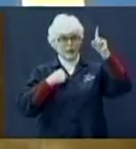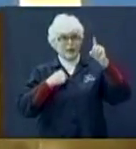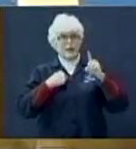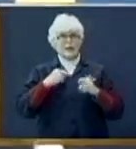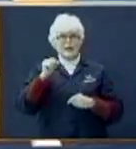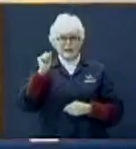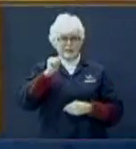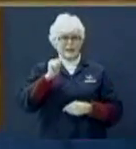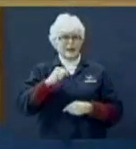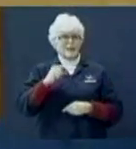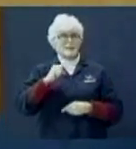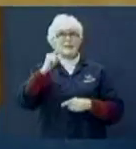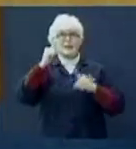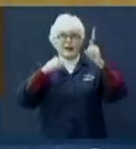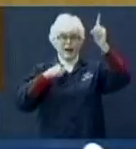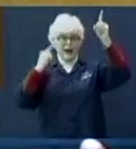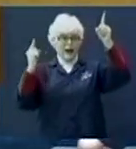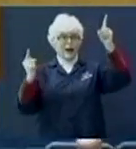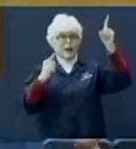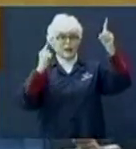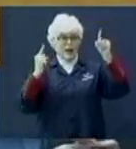Yes, I'll always do